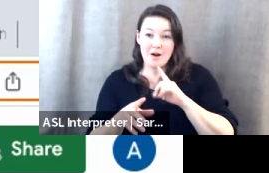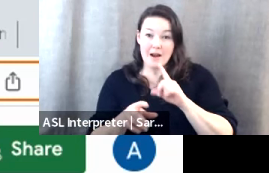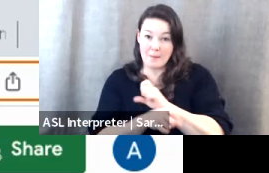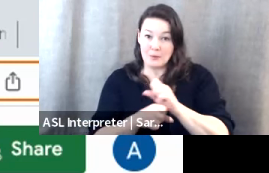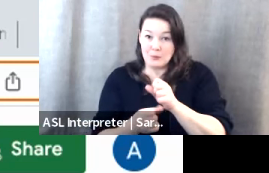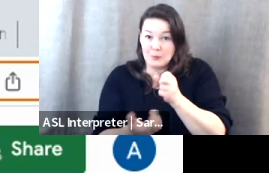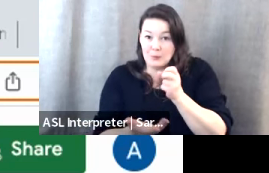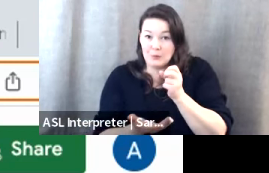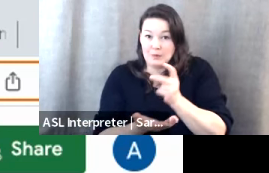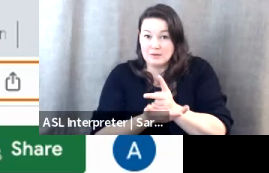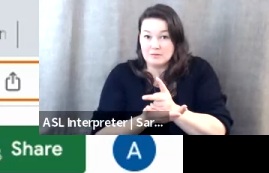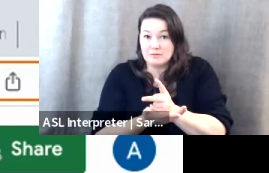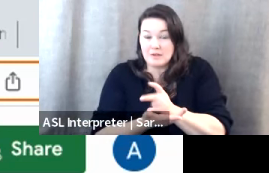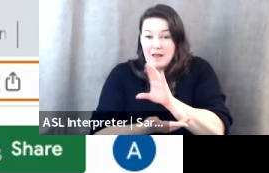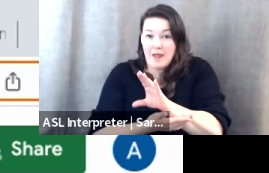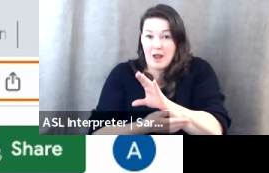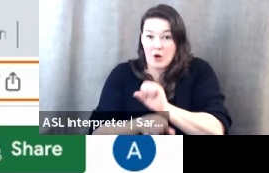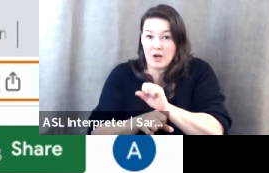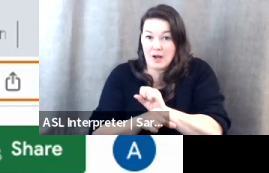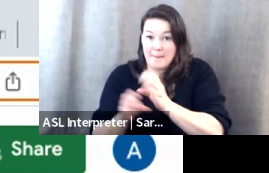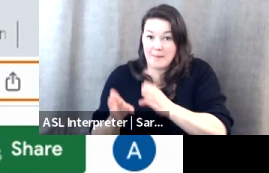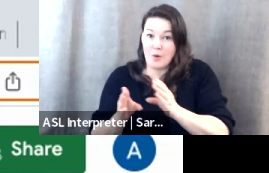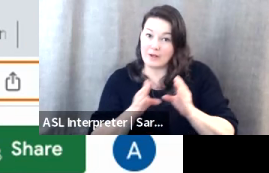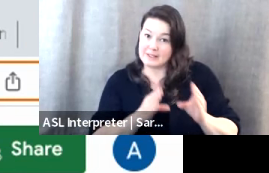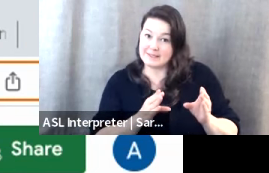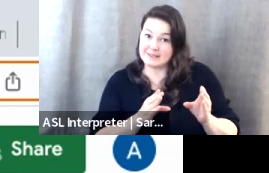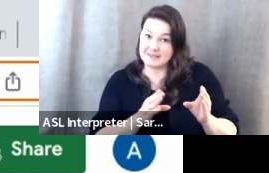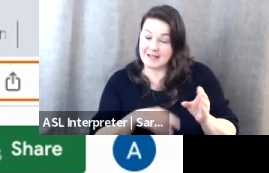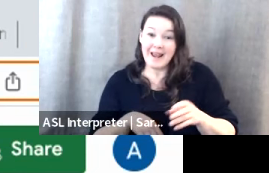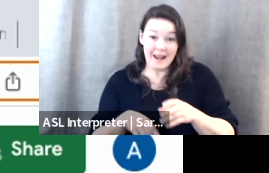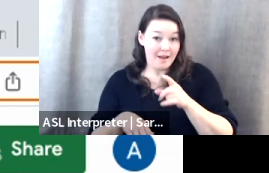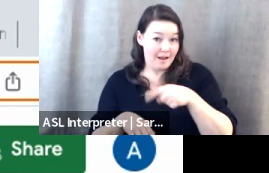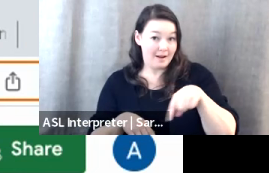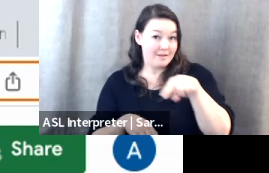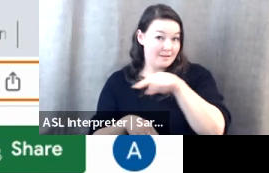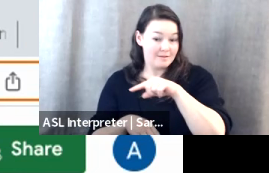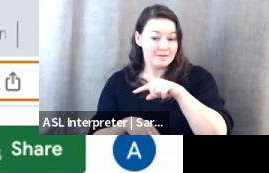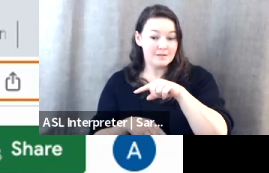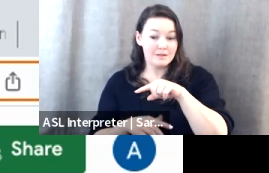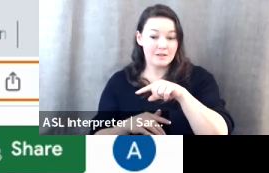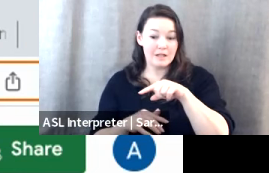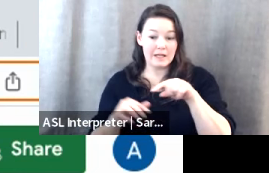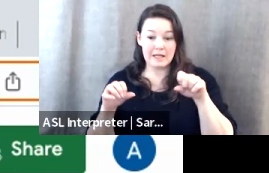one, that they can attract those employees, and those employees that they attract are able to